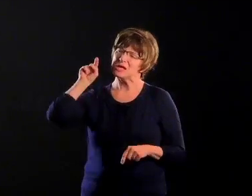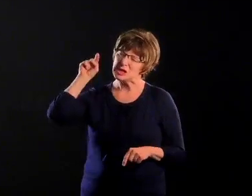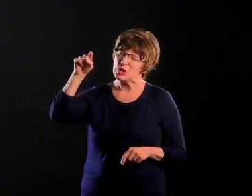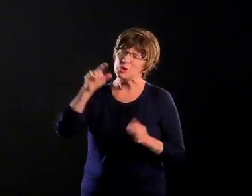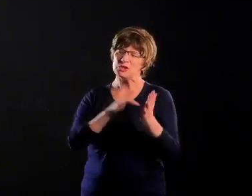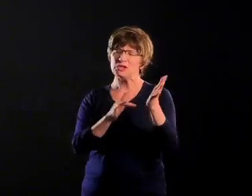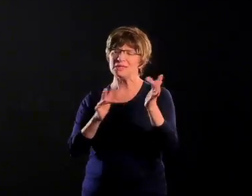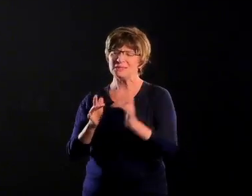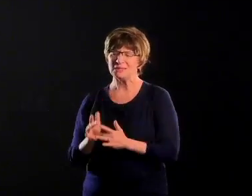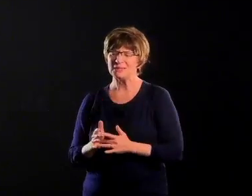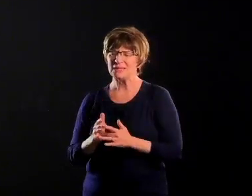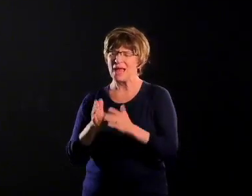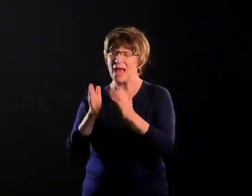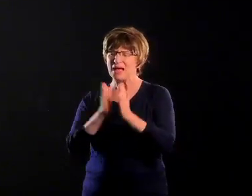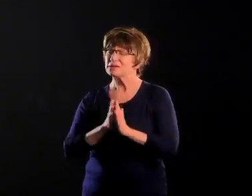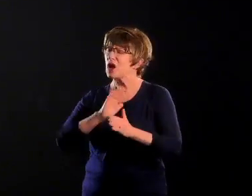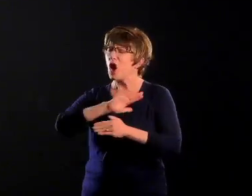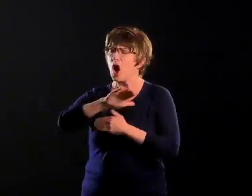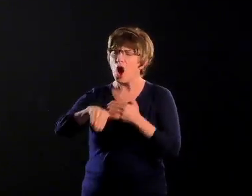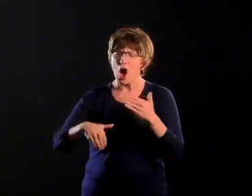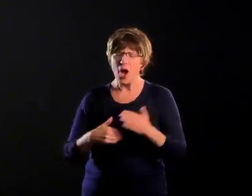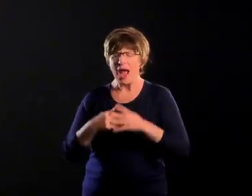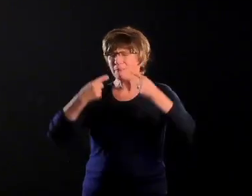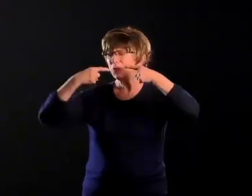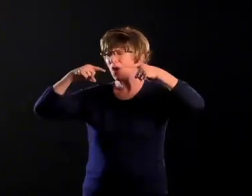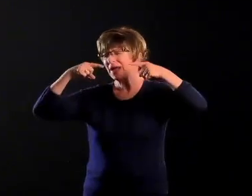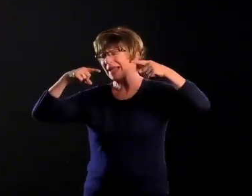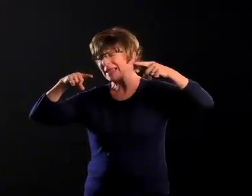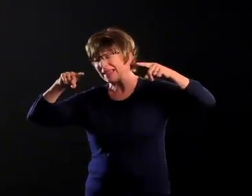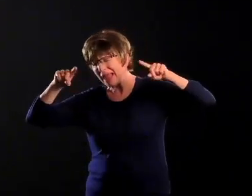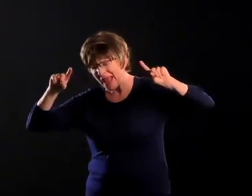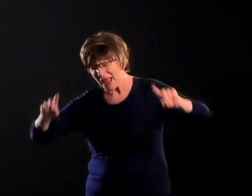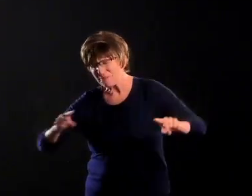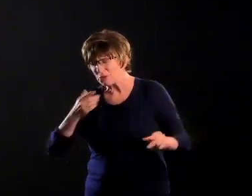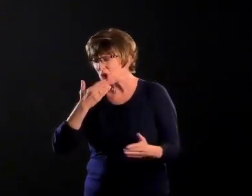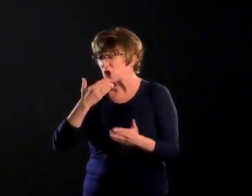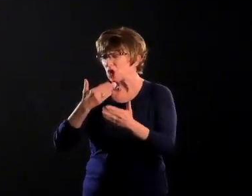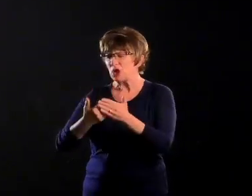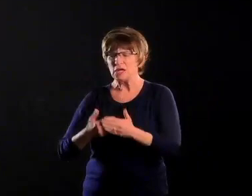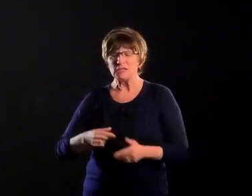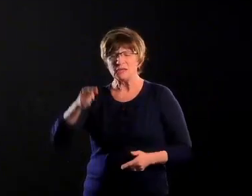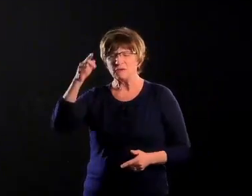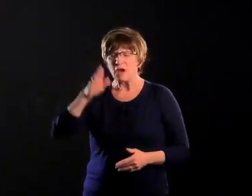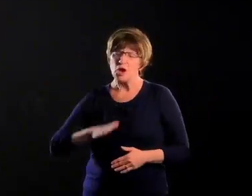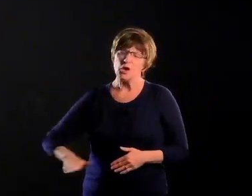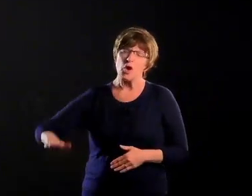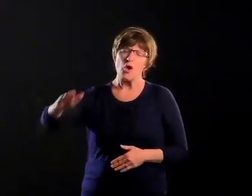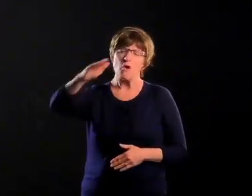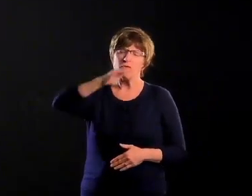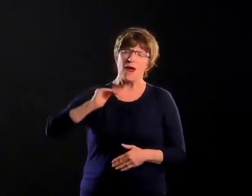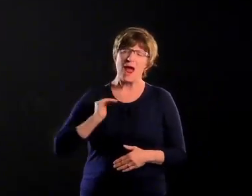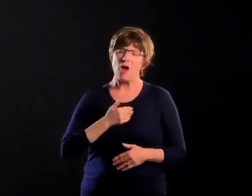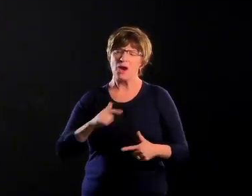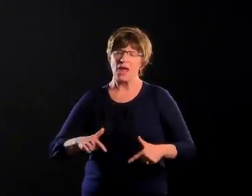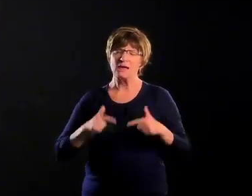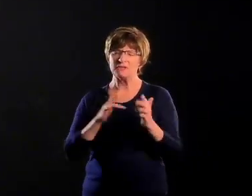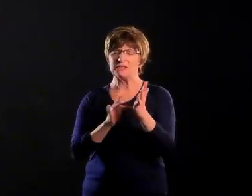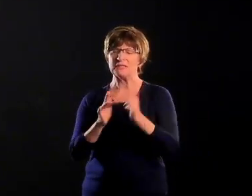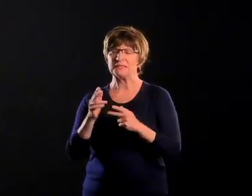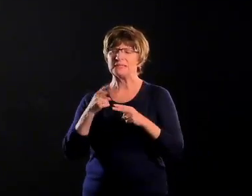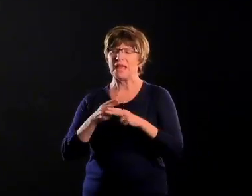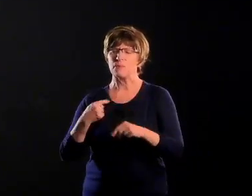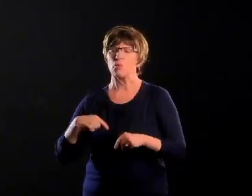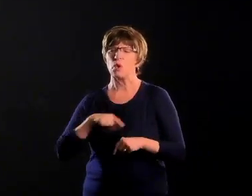Jesus. We ask this all and we proclaim and declare the goodness of God over our lives. In Jesus' name we